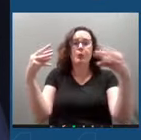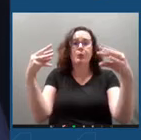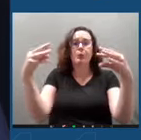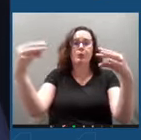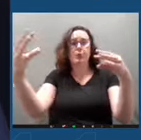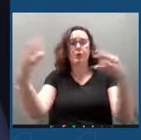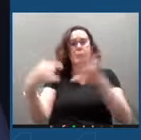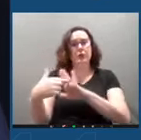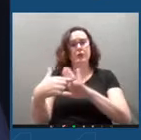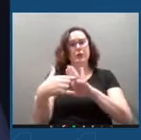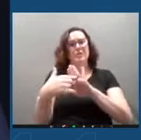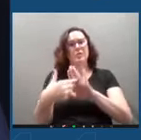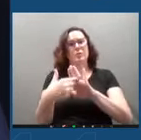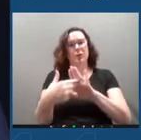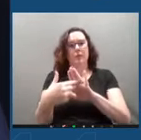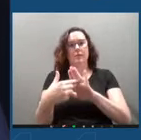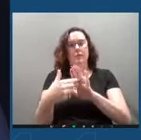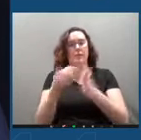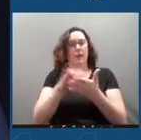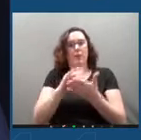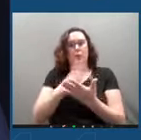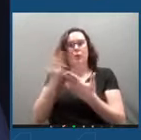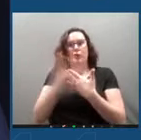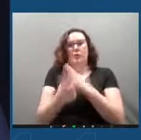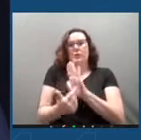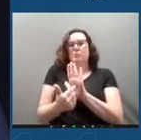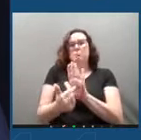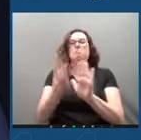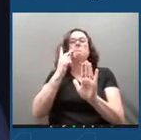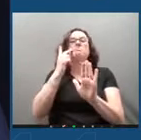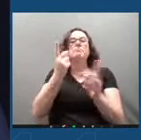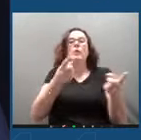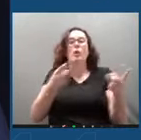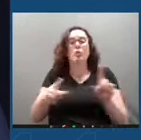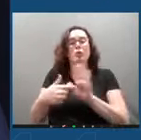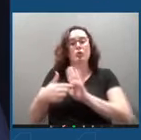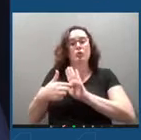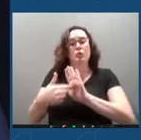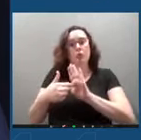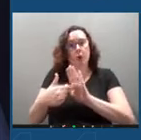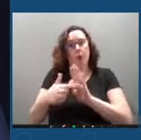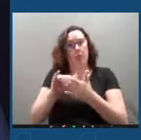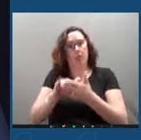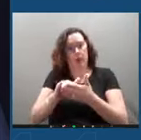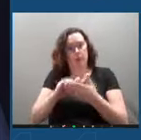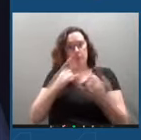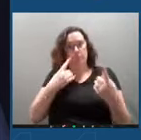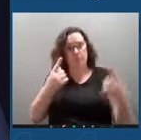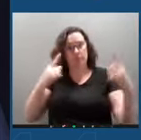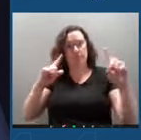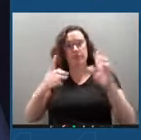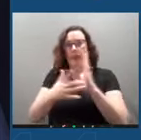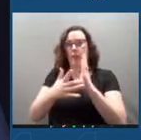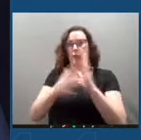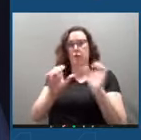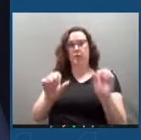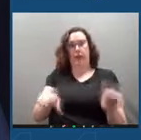was a demonstration project. It demonstrated the efficacy of this technology.